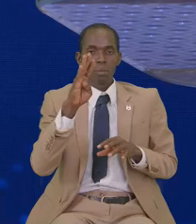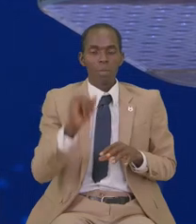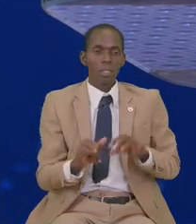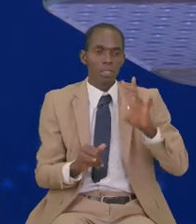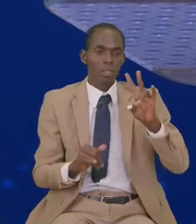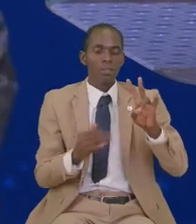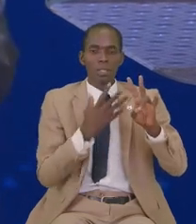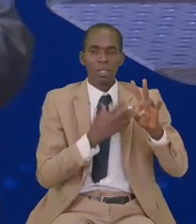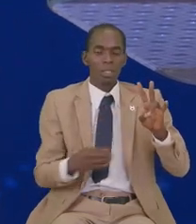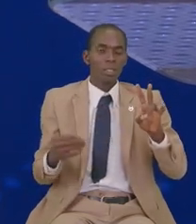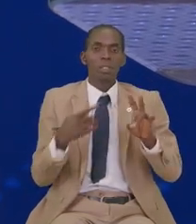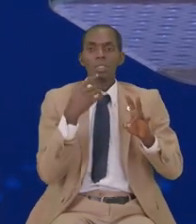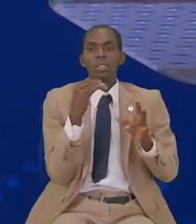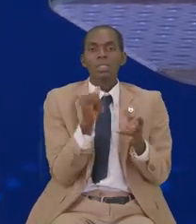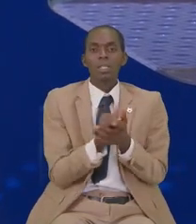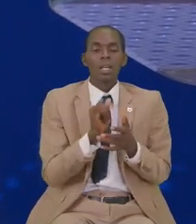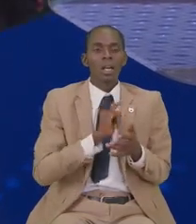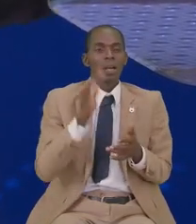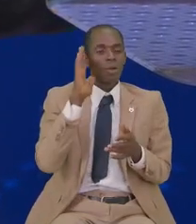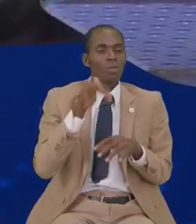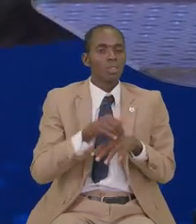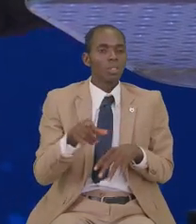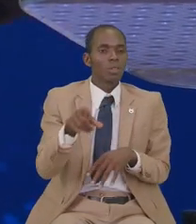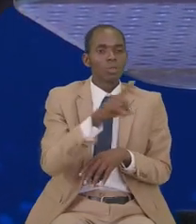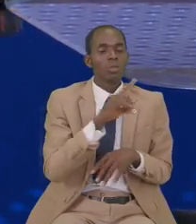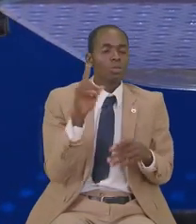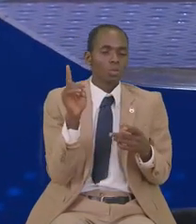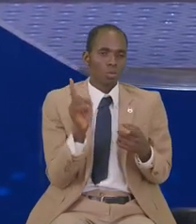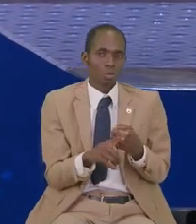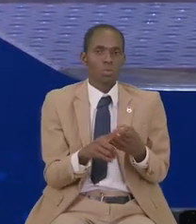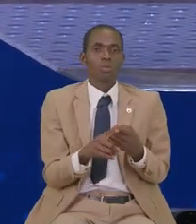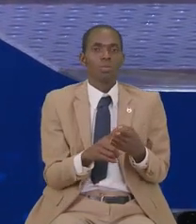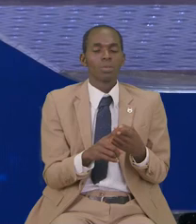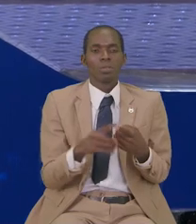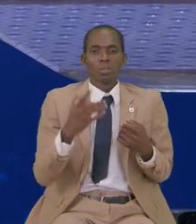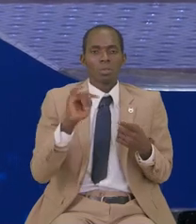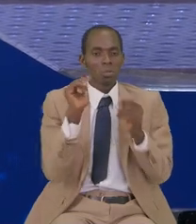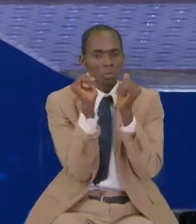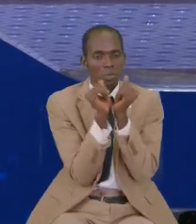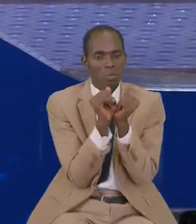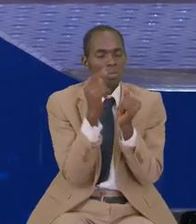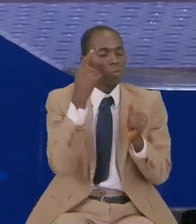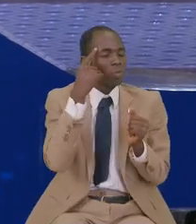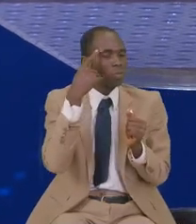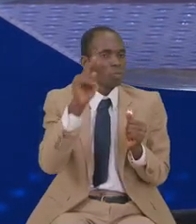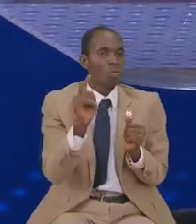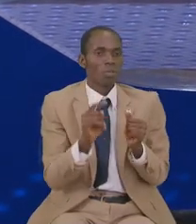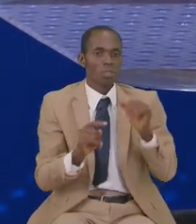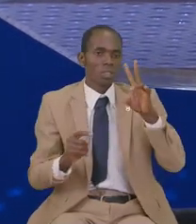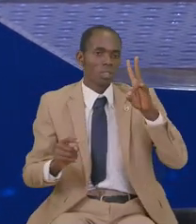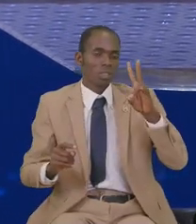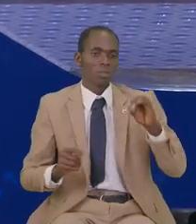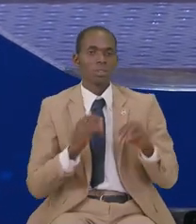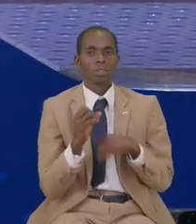to captivity, and then the land will rest for the 70 years. That's what happened to them. It's